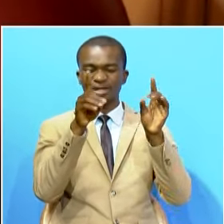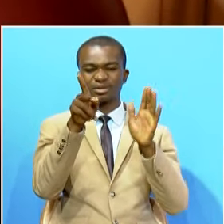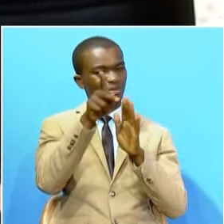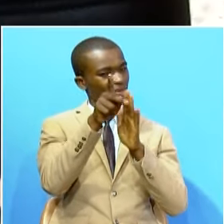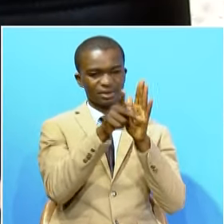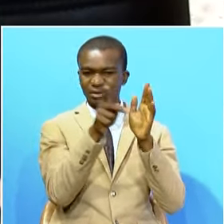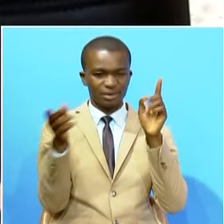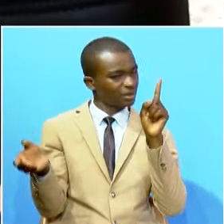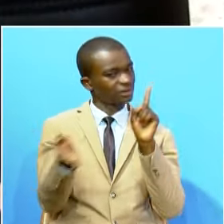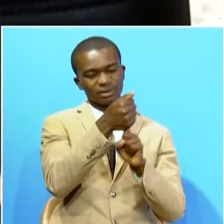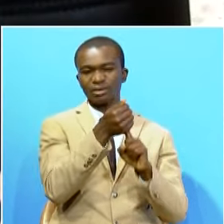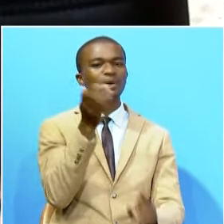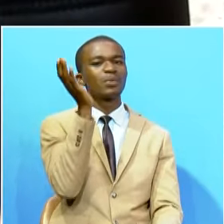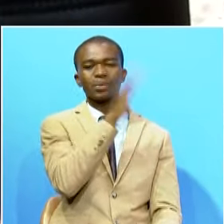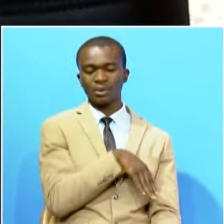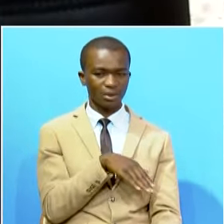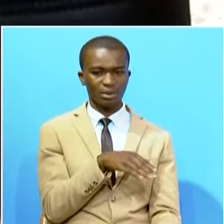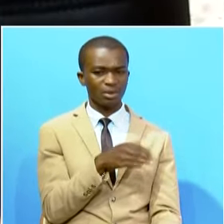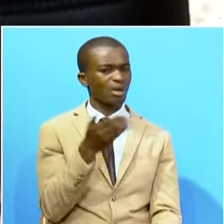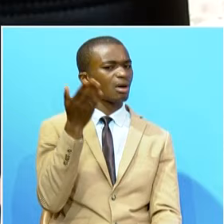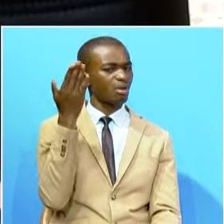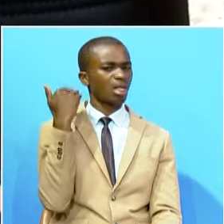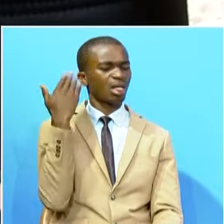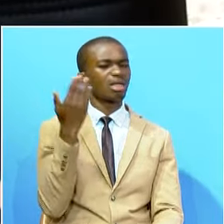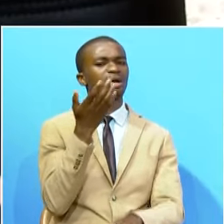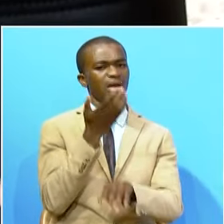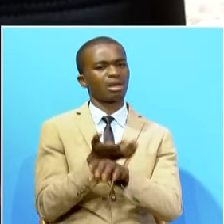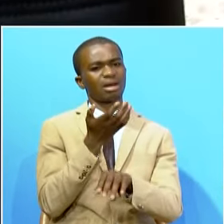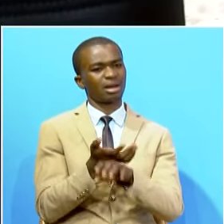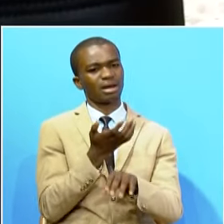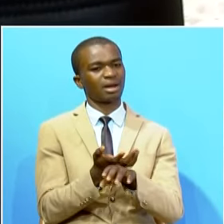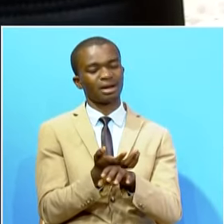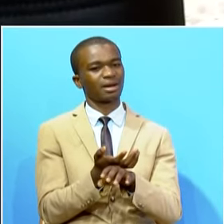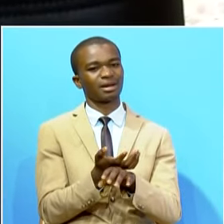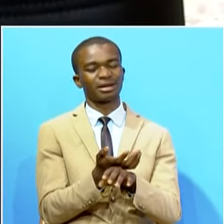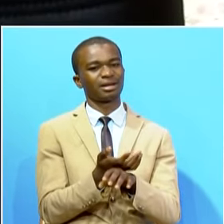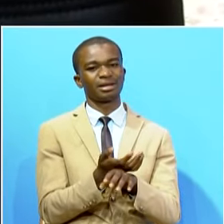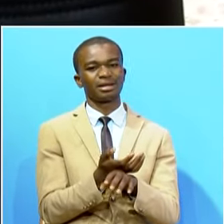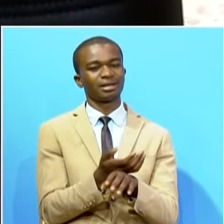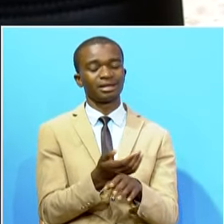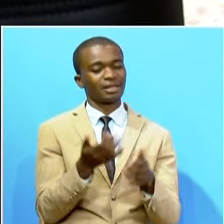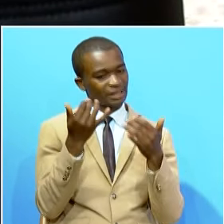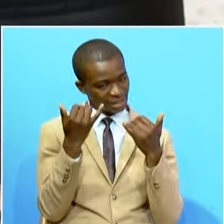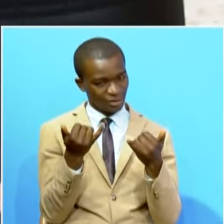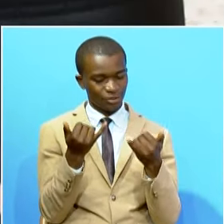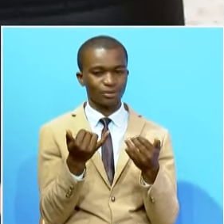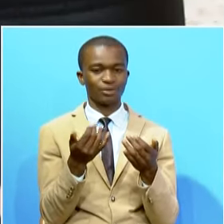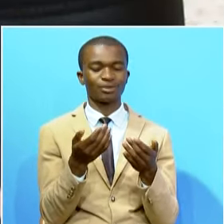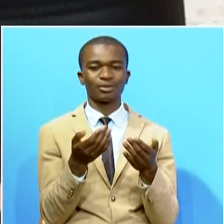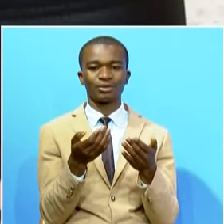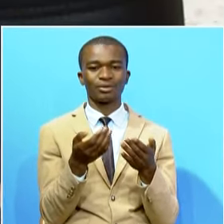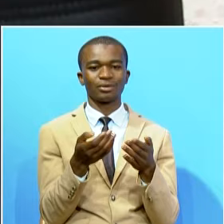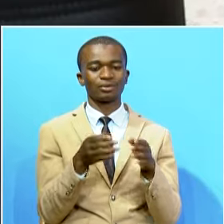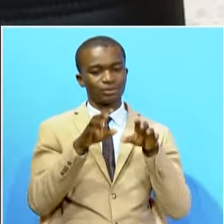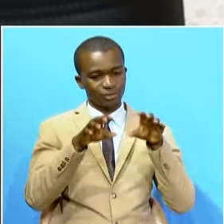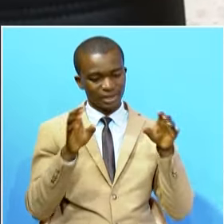for every child in school from grade 1 to grade 12, because the economy was productive and we were able to generate resources.